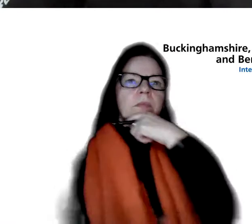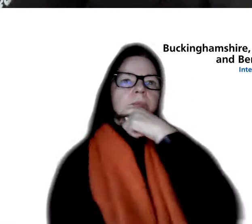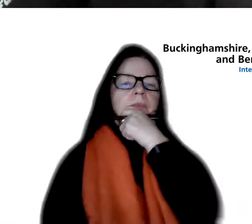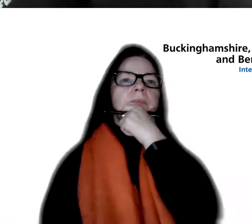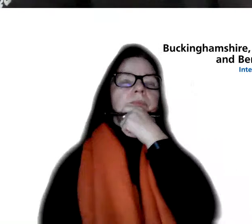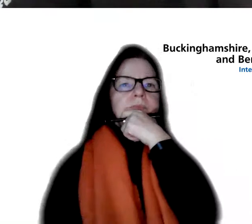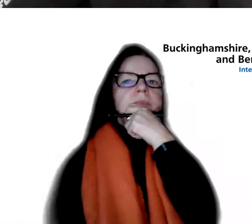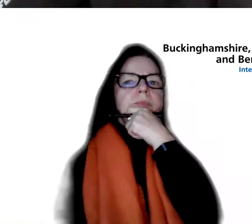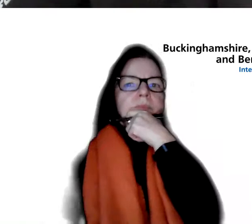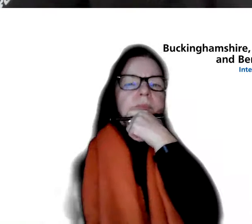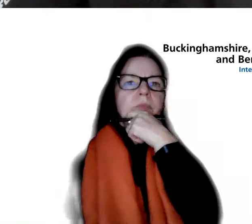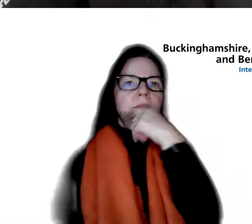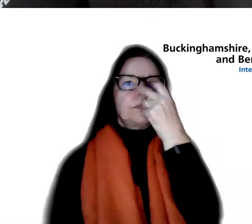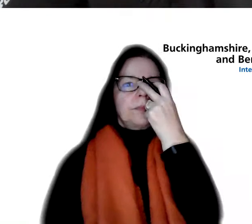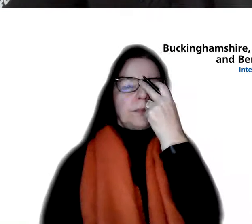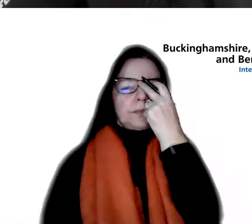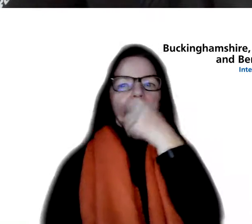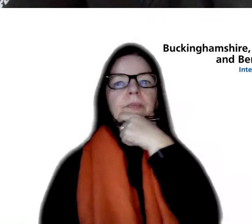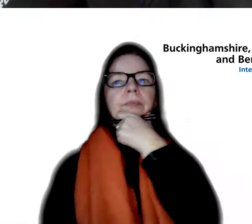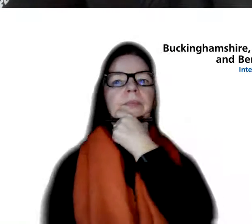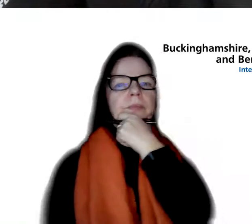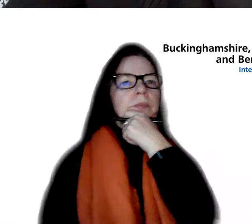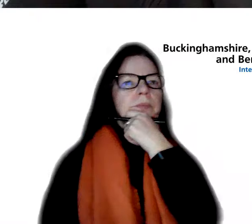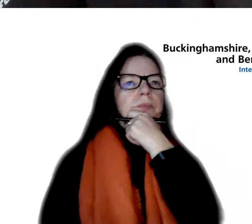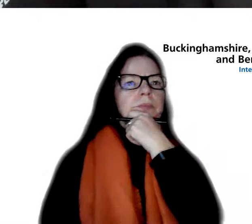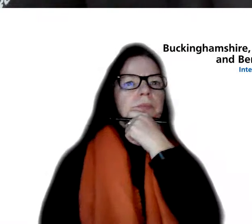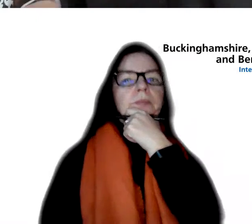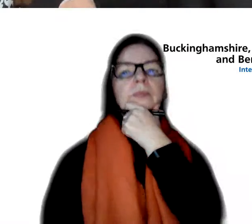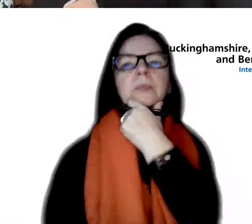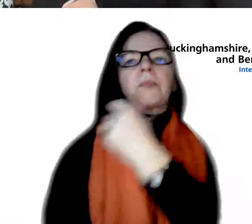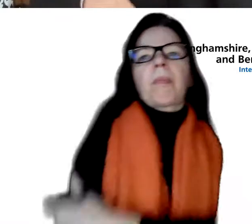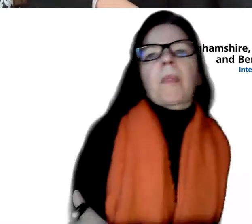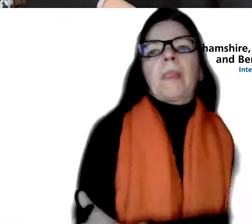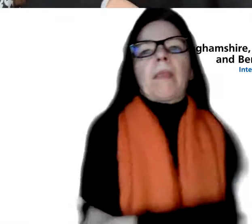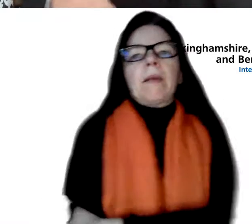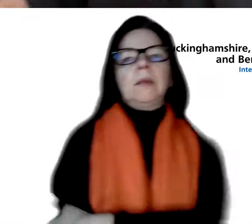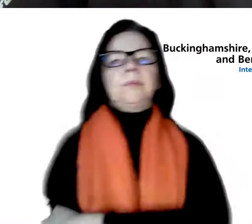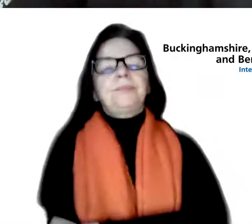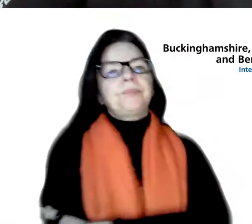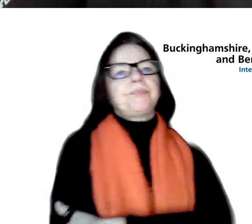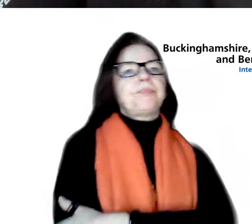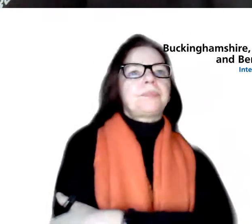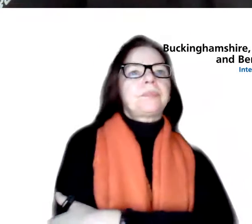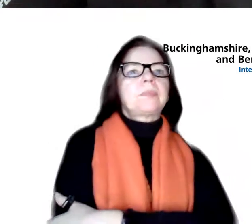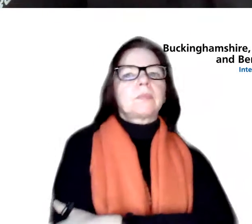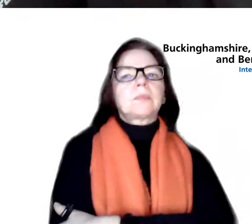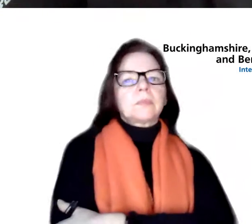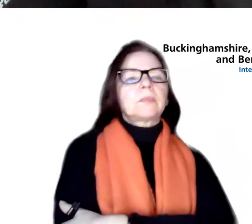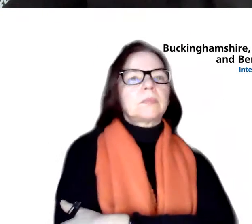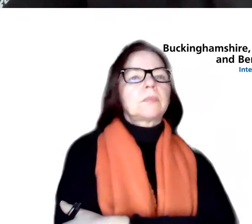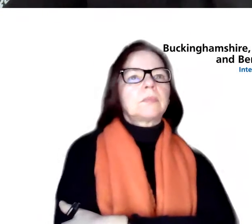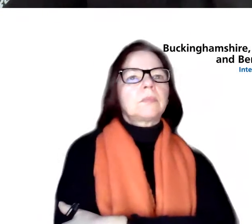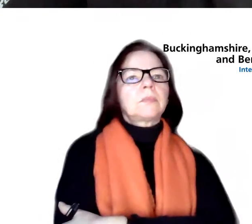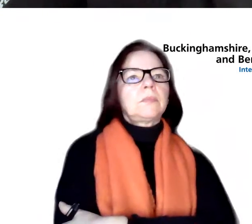fairly recent. With integrations, and I was explaining in the sort of like the slides